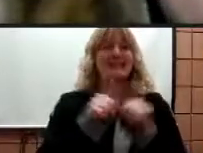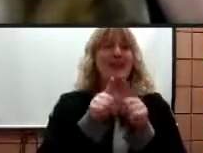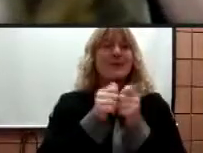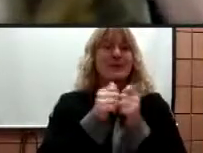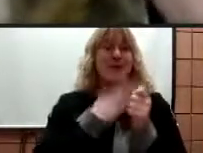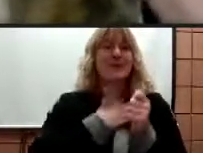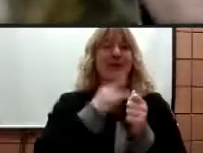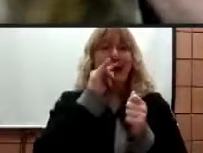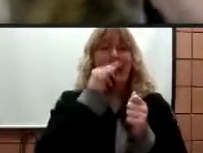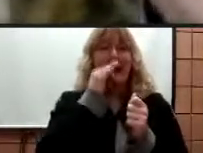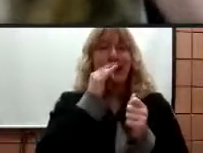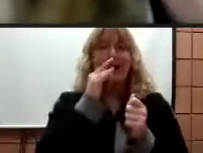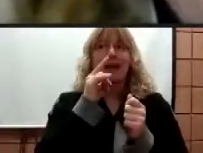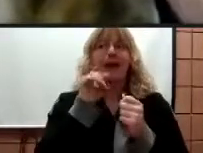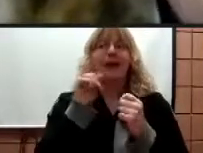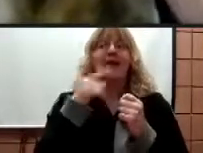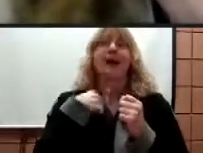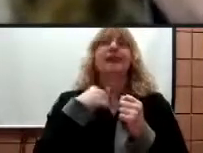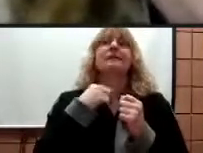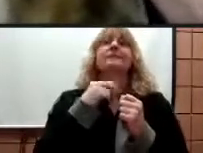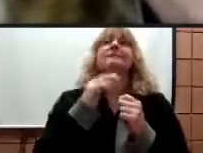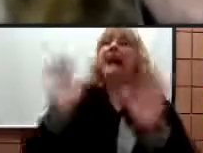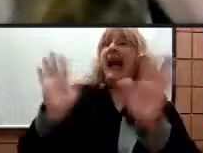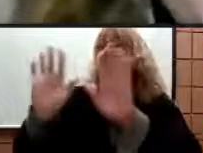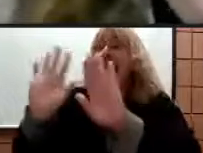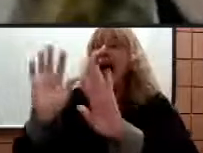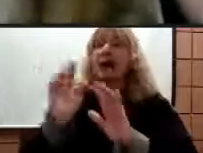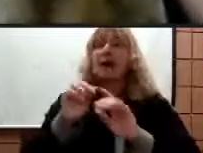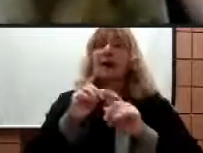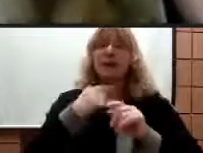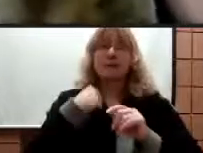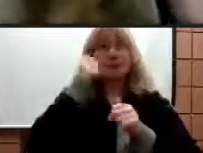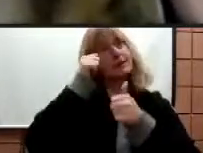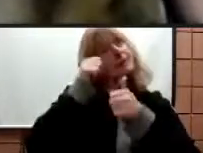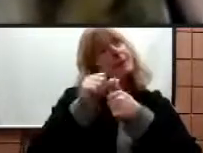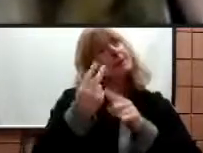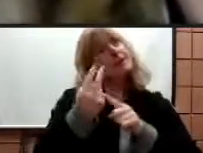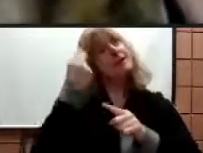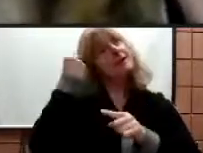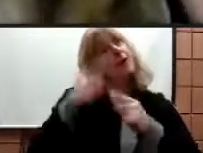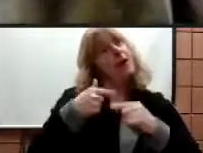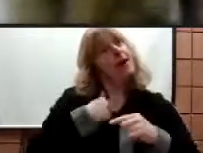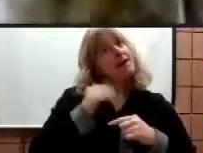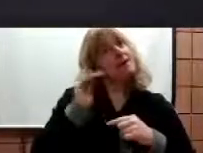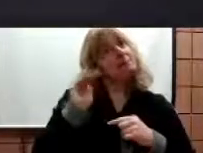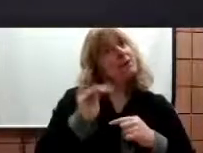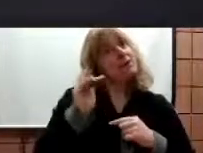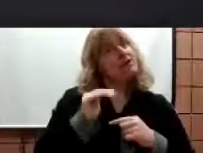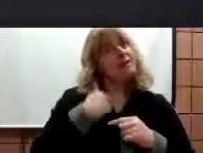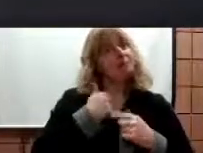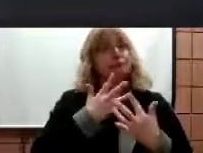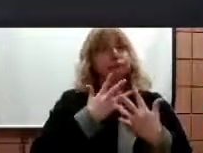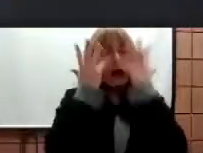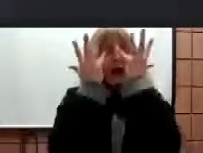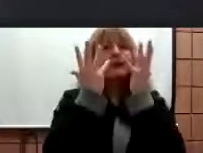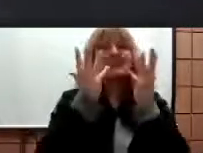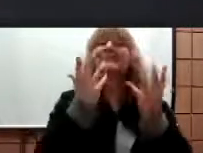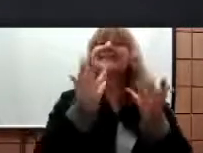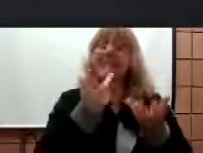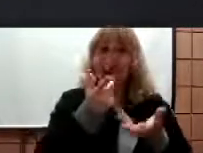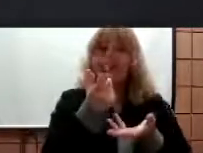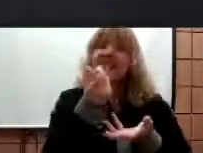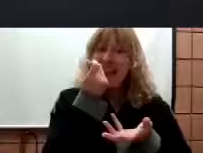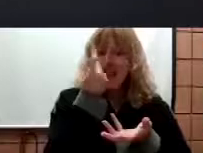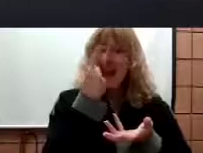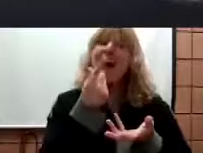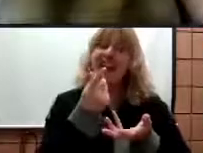embarrassed me so much when I was a child. So, well, and then when you have your because- own kids, you kind of understand the instinct, so you